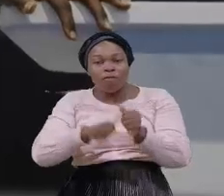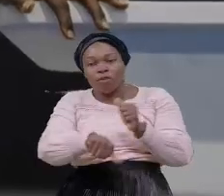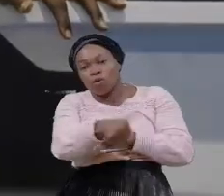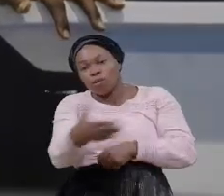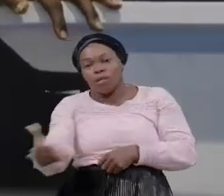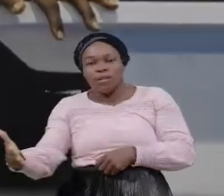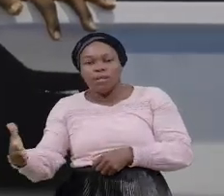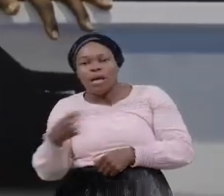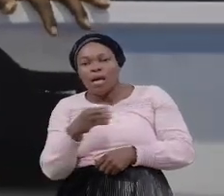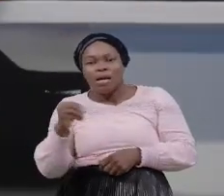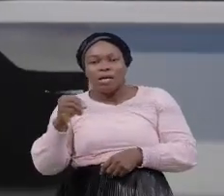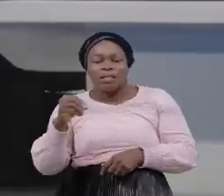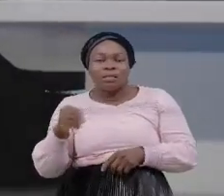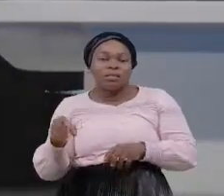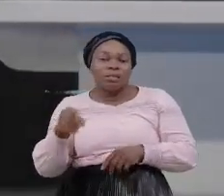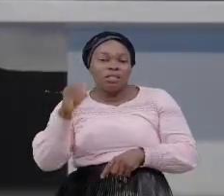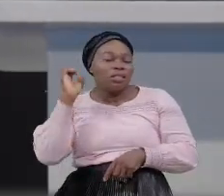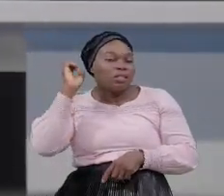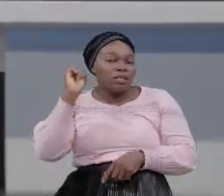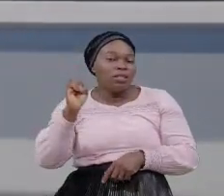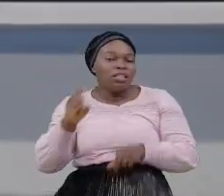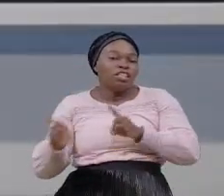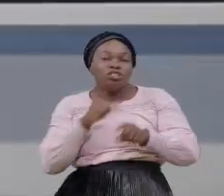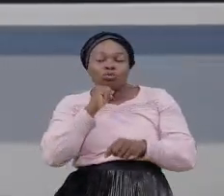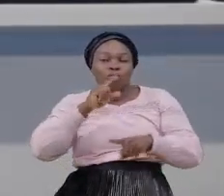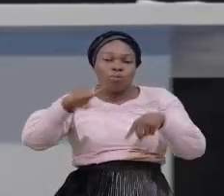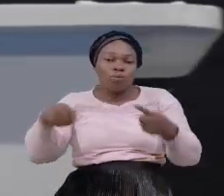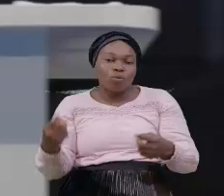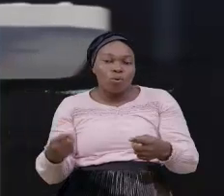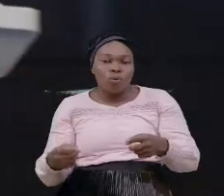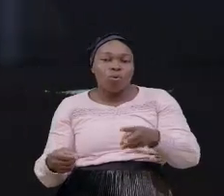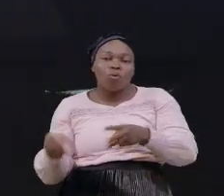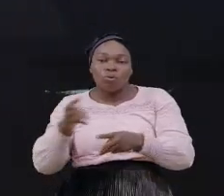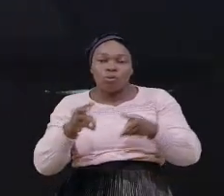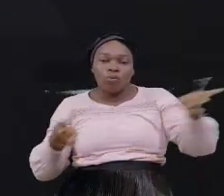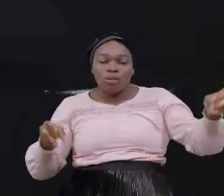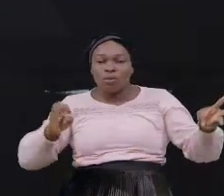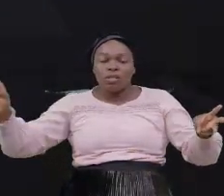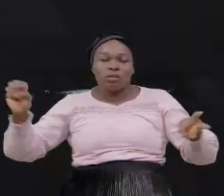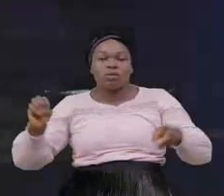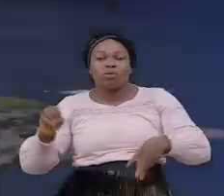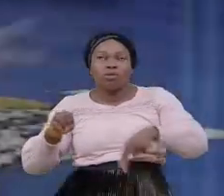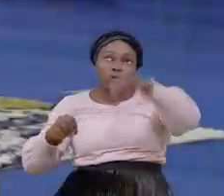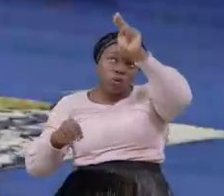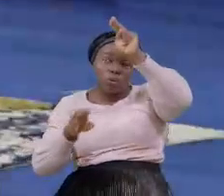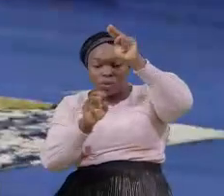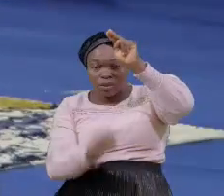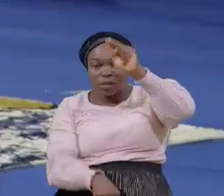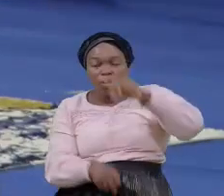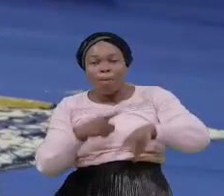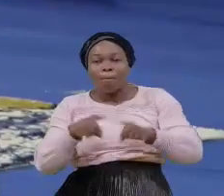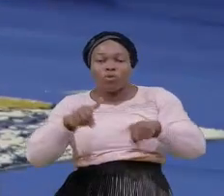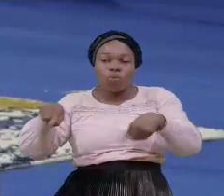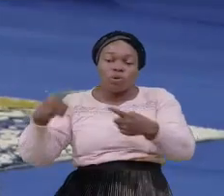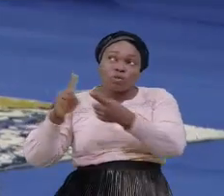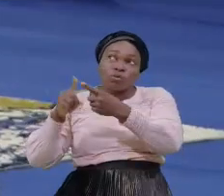go north, didn't go south. He came to the one that has the higher power. You're coming tonight